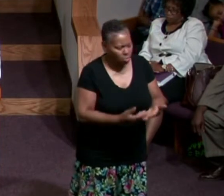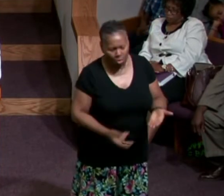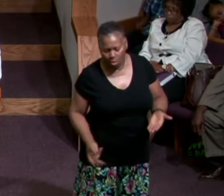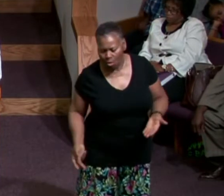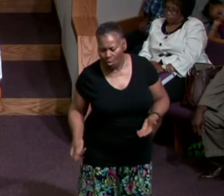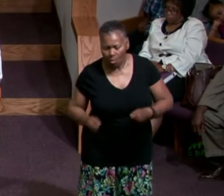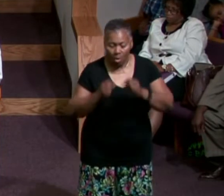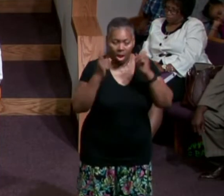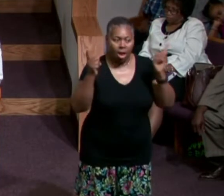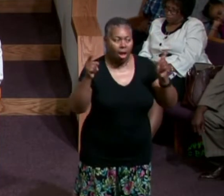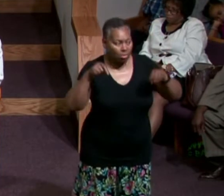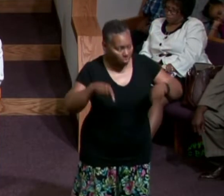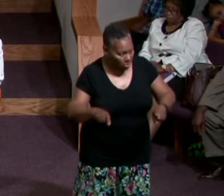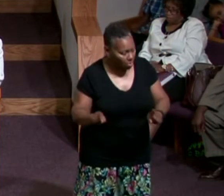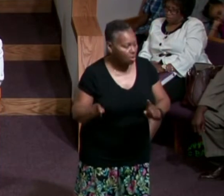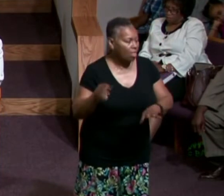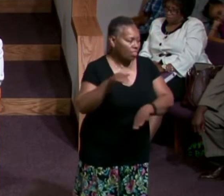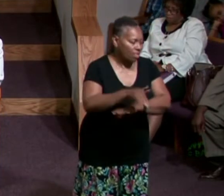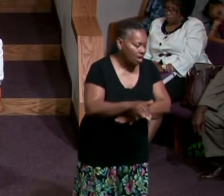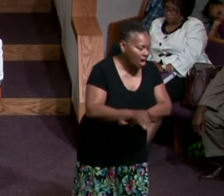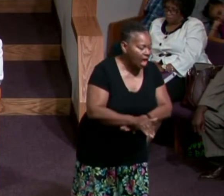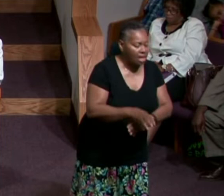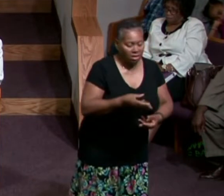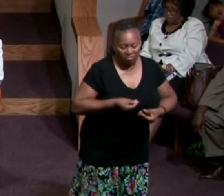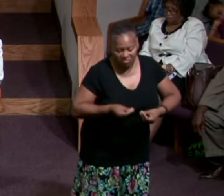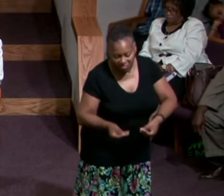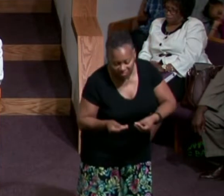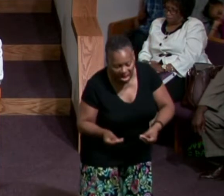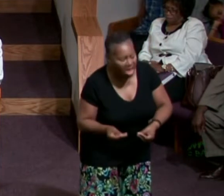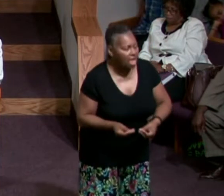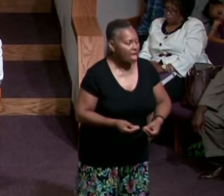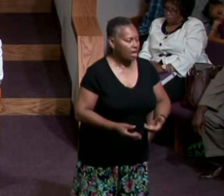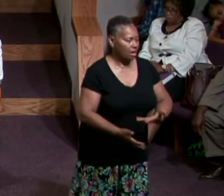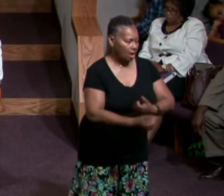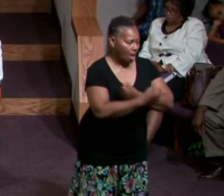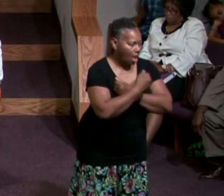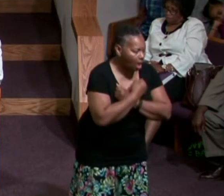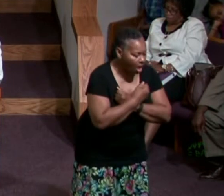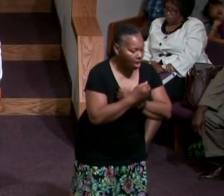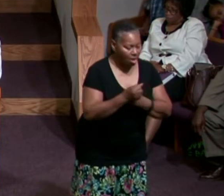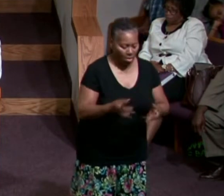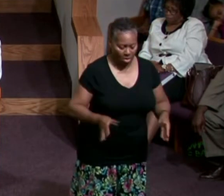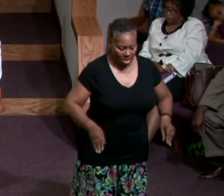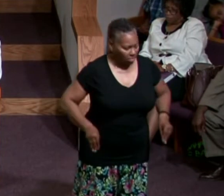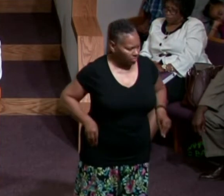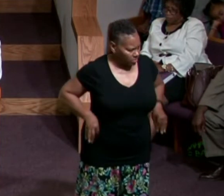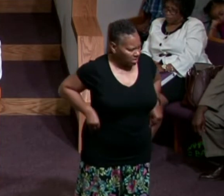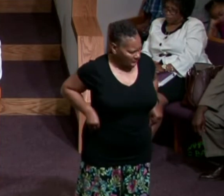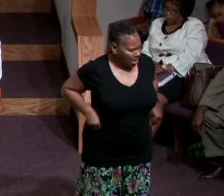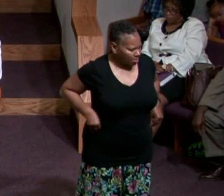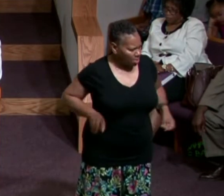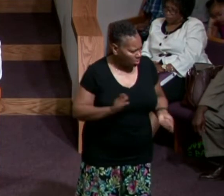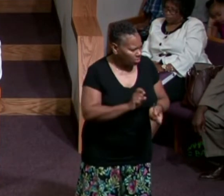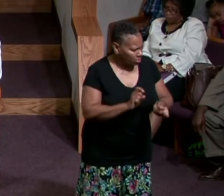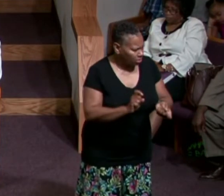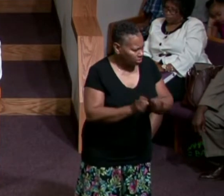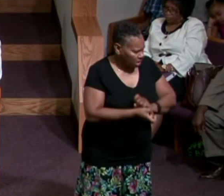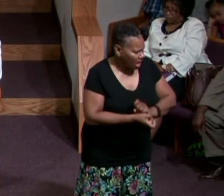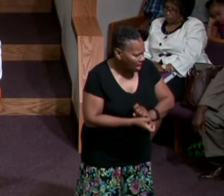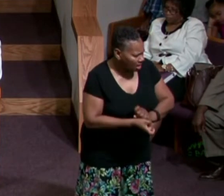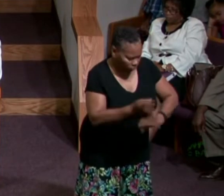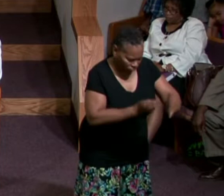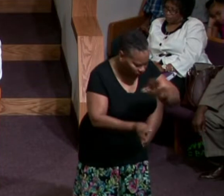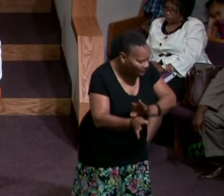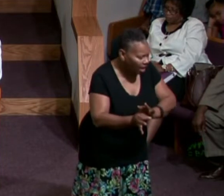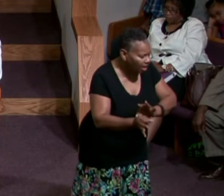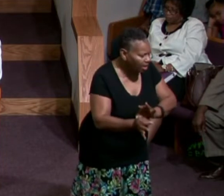night. You fed, you held, you changed the diaper, you clothed them, you spent quality time with them, acting as